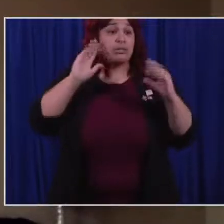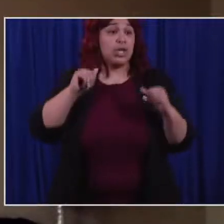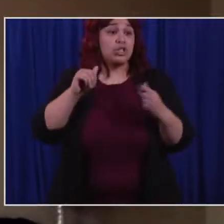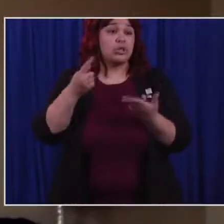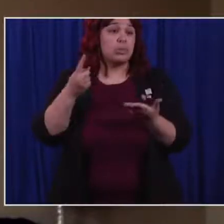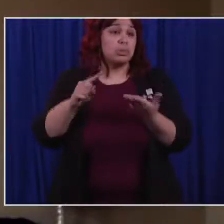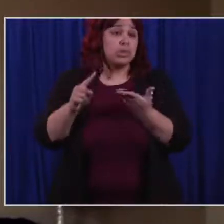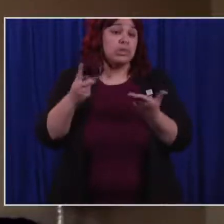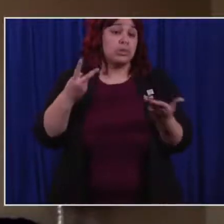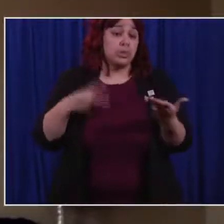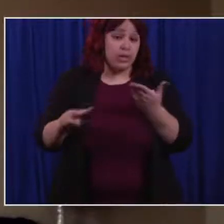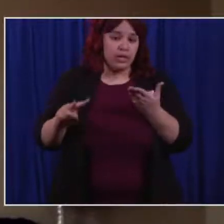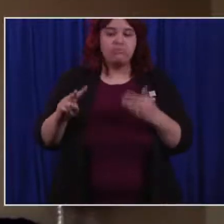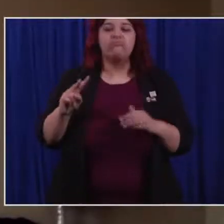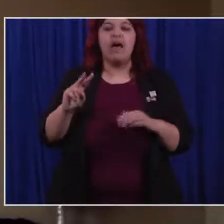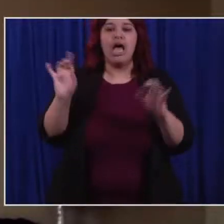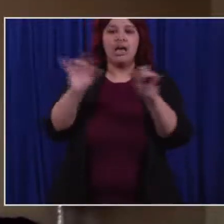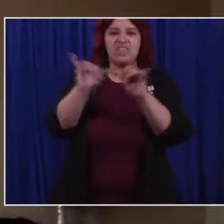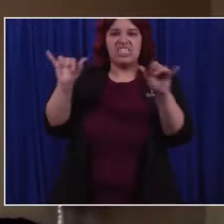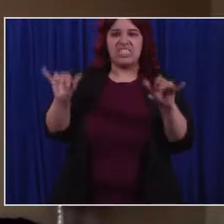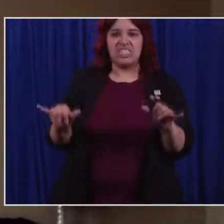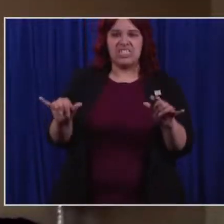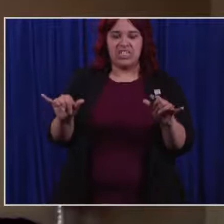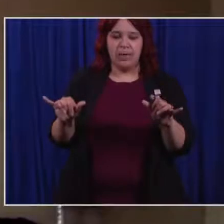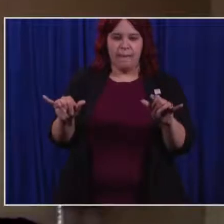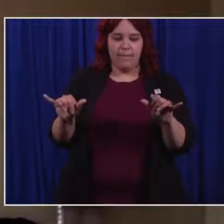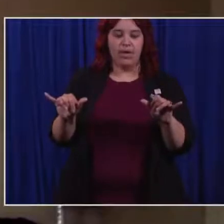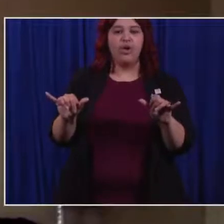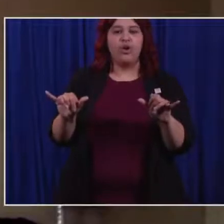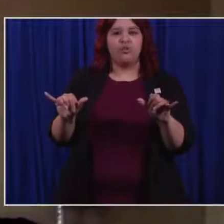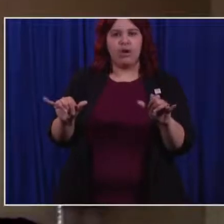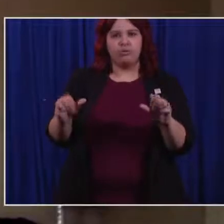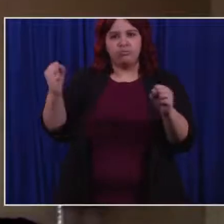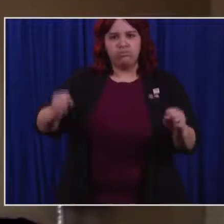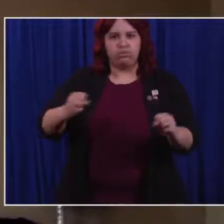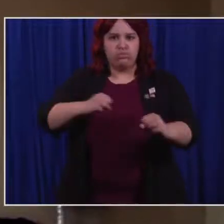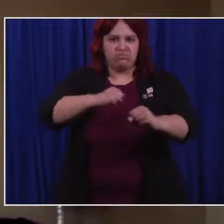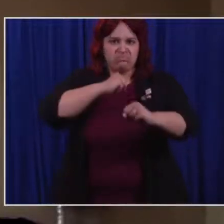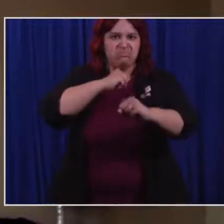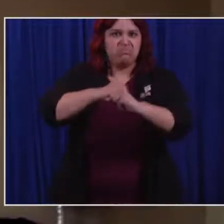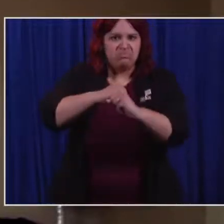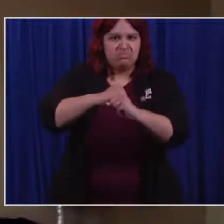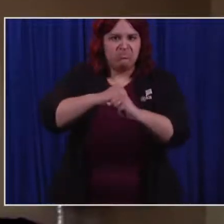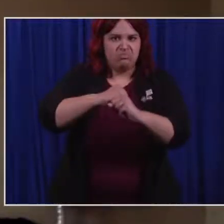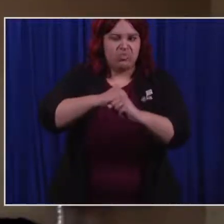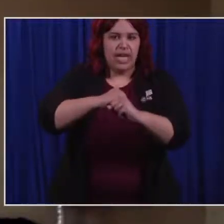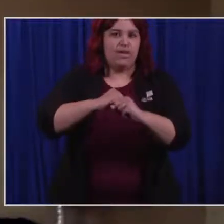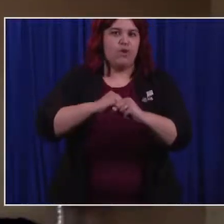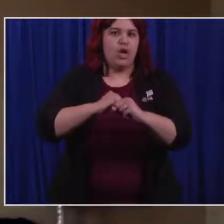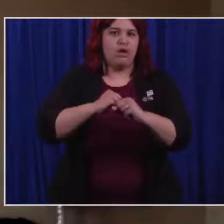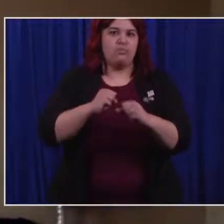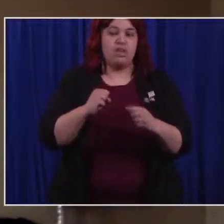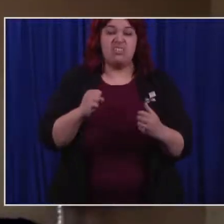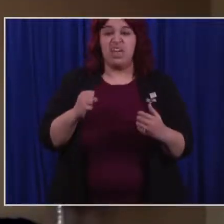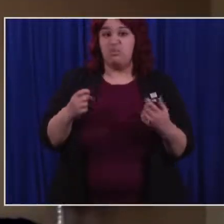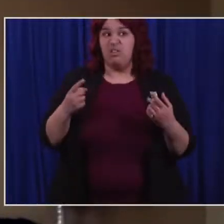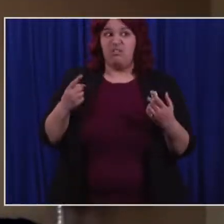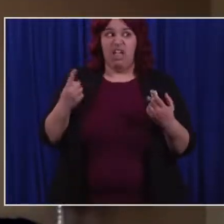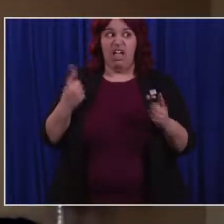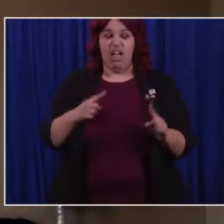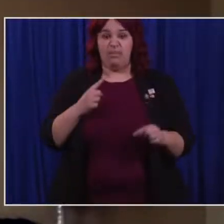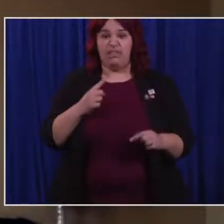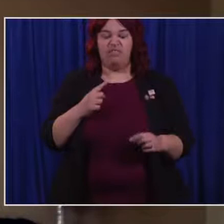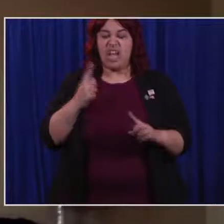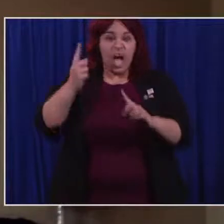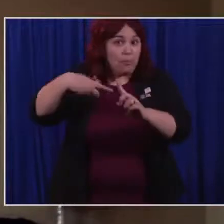these systems up and running to put a really strong lock on the front door. That's not a month; it's a matter of a